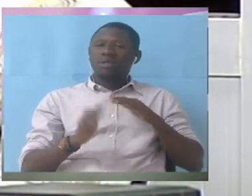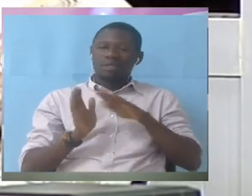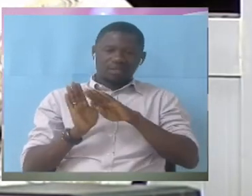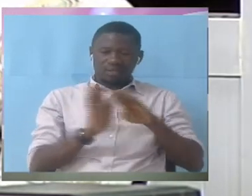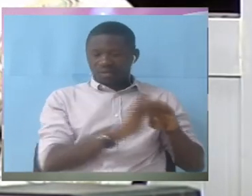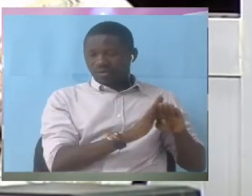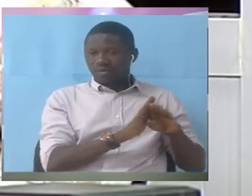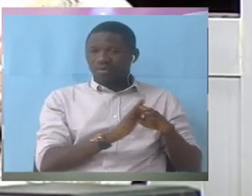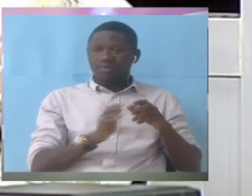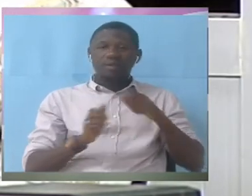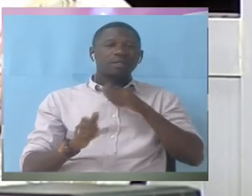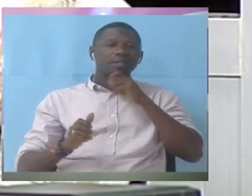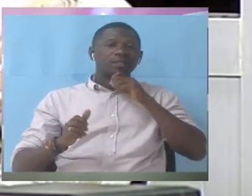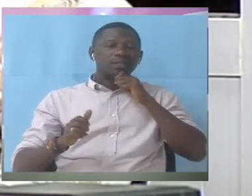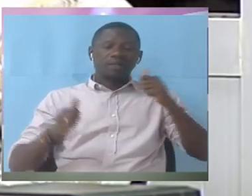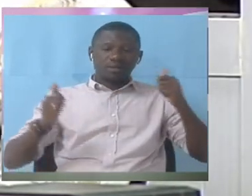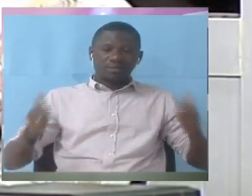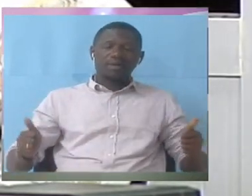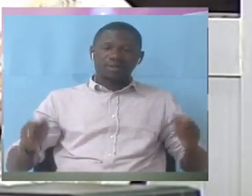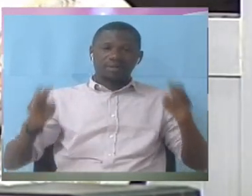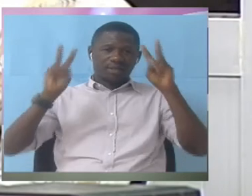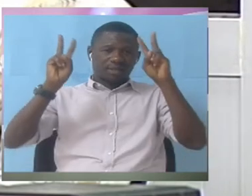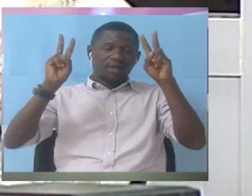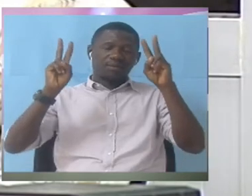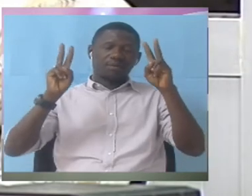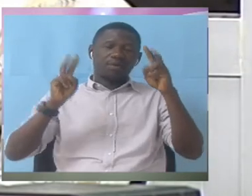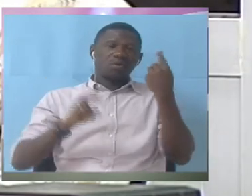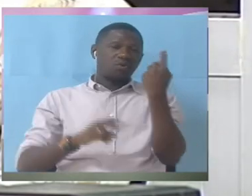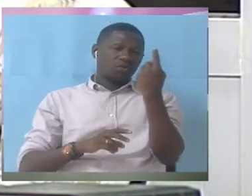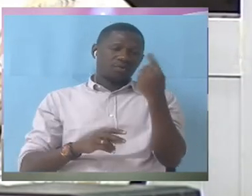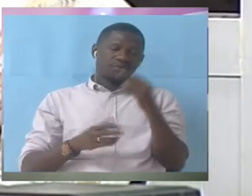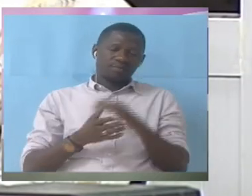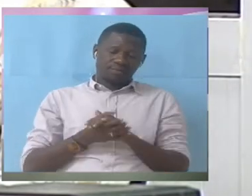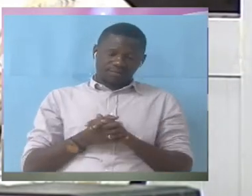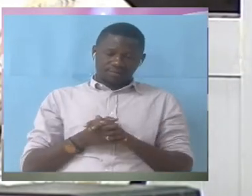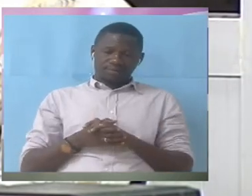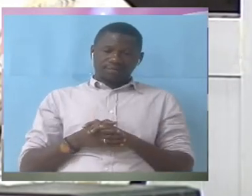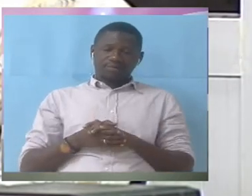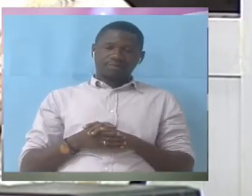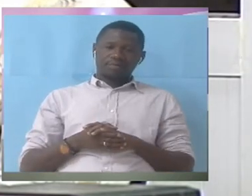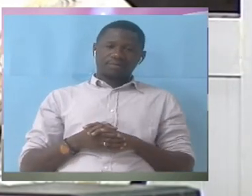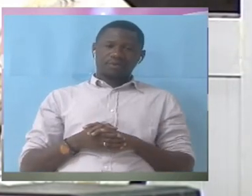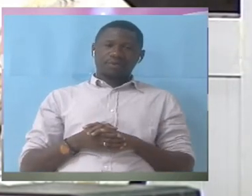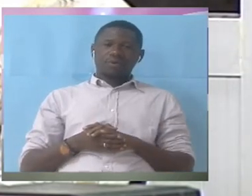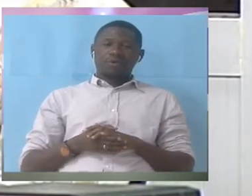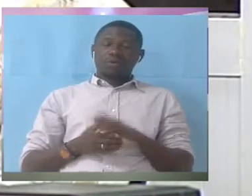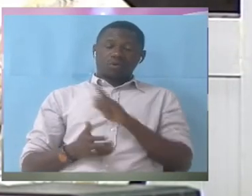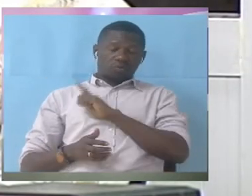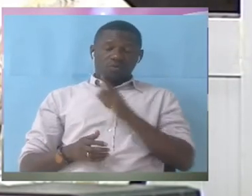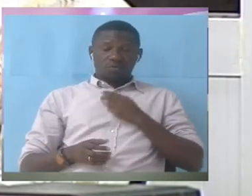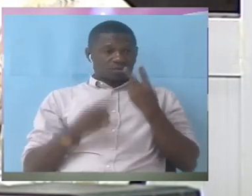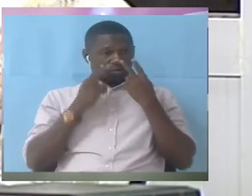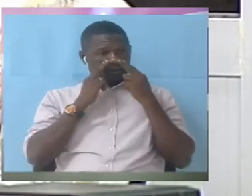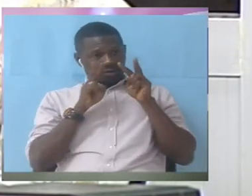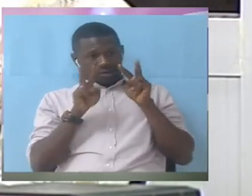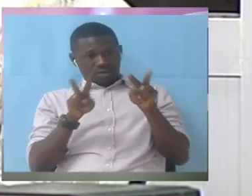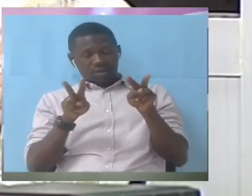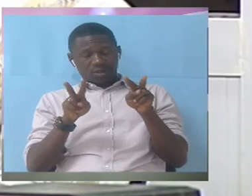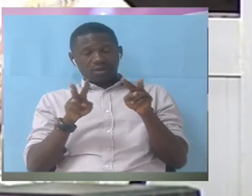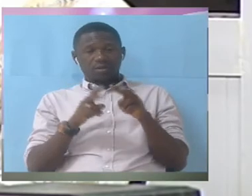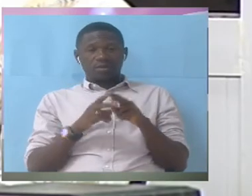chairman Yaya Jammé bem dess chairman ba Yaya Jammé we saw gis nañ